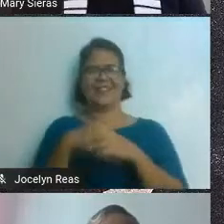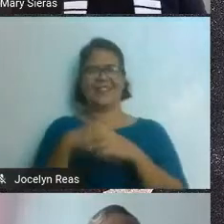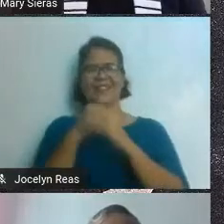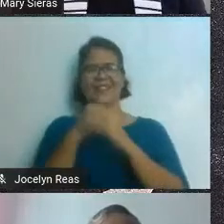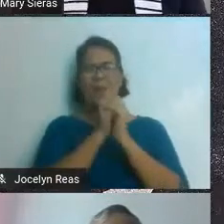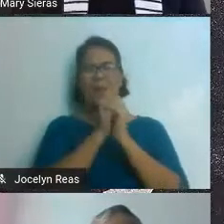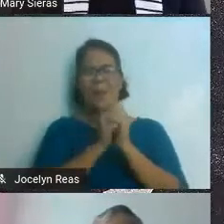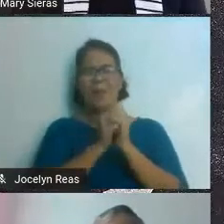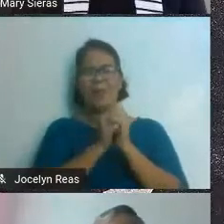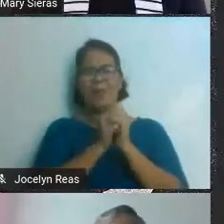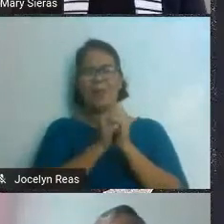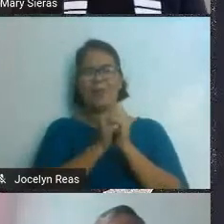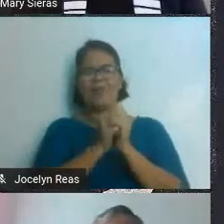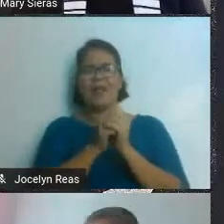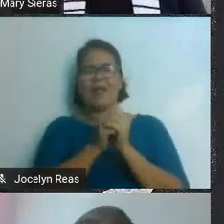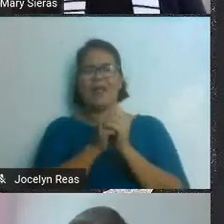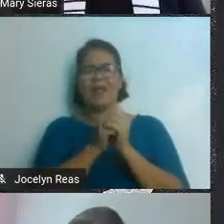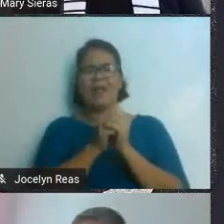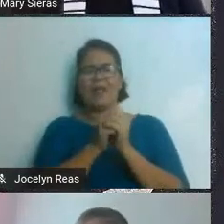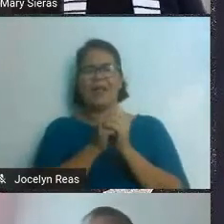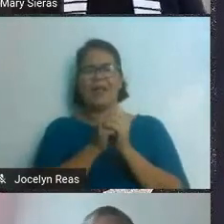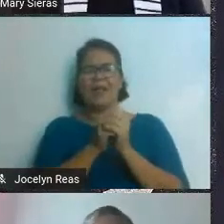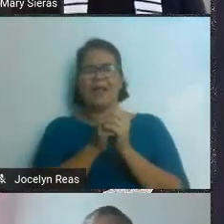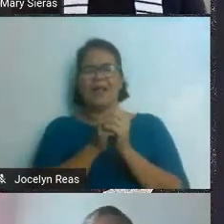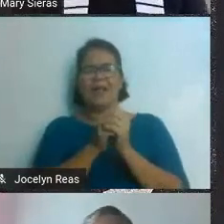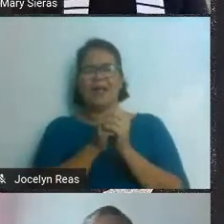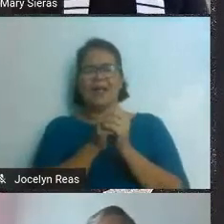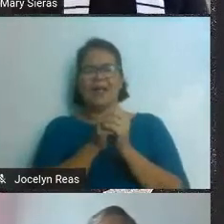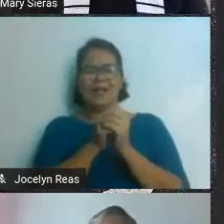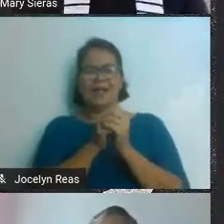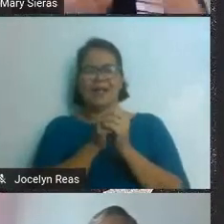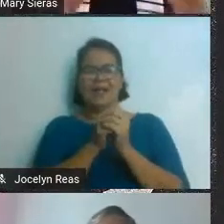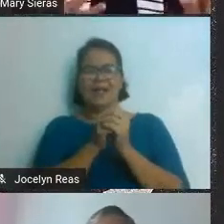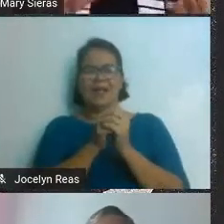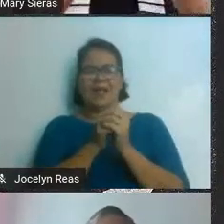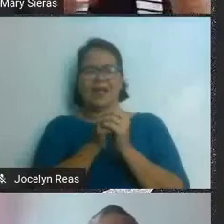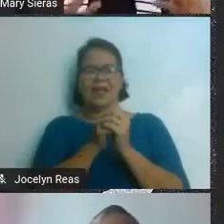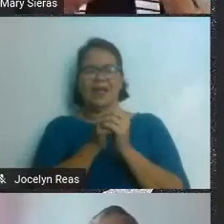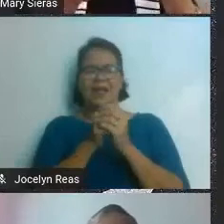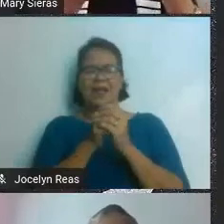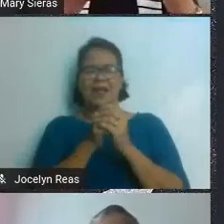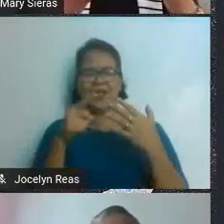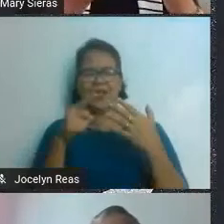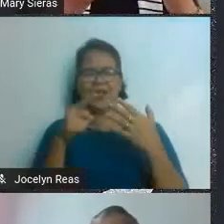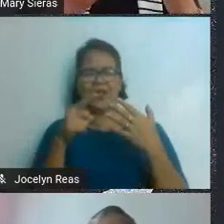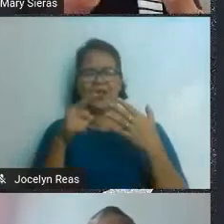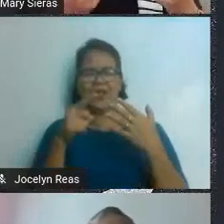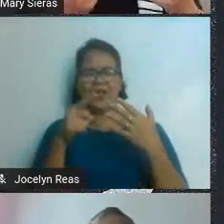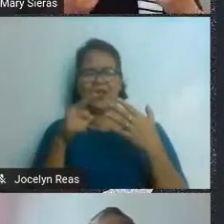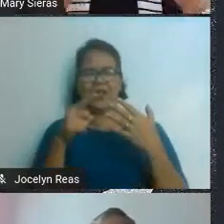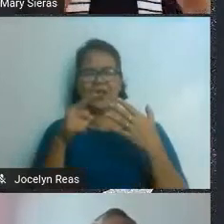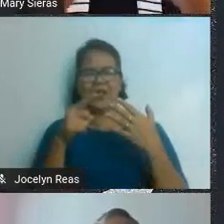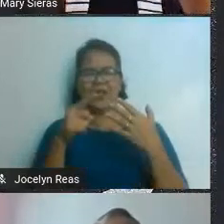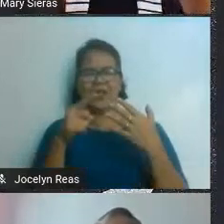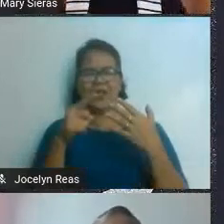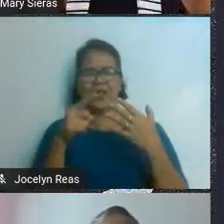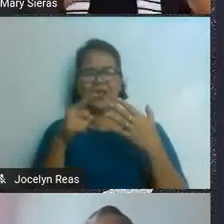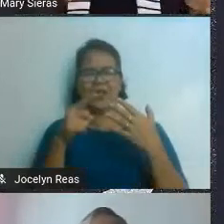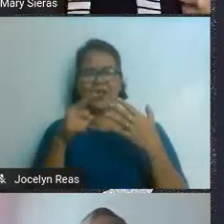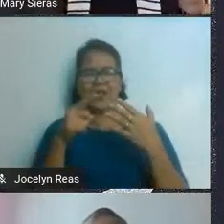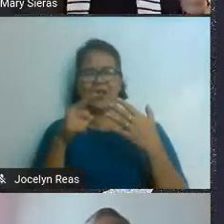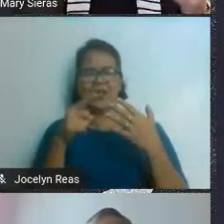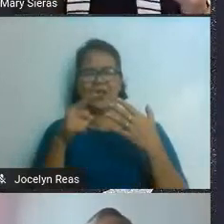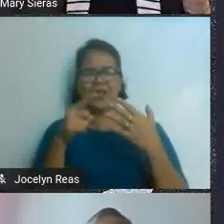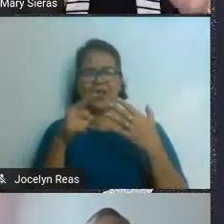us this morning on the learning continuity plan, as well as your sharing on how is it